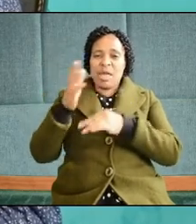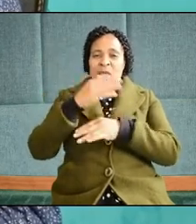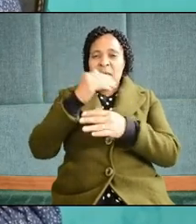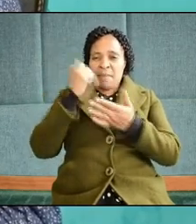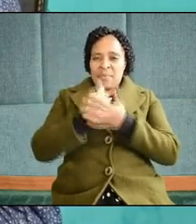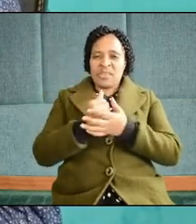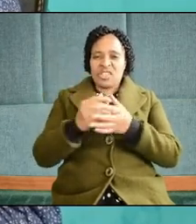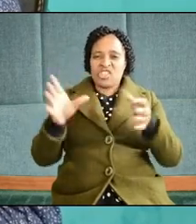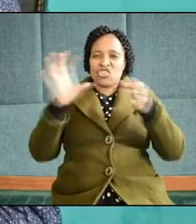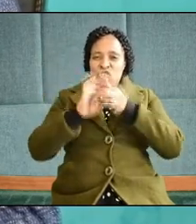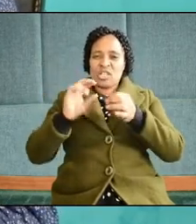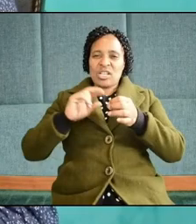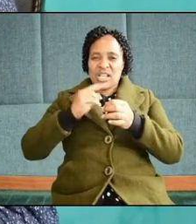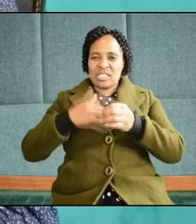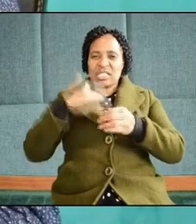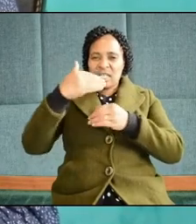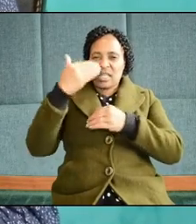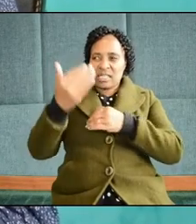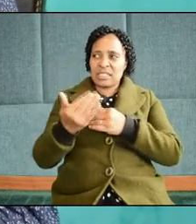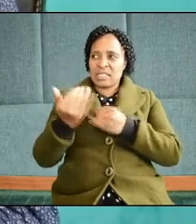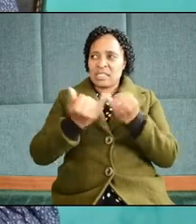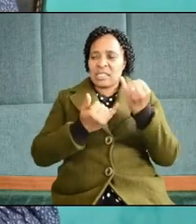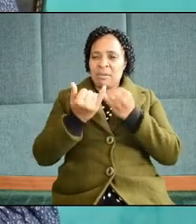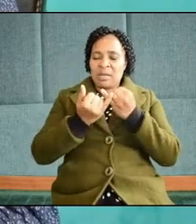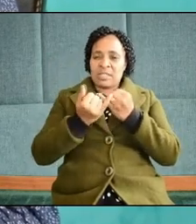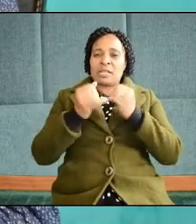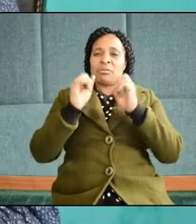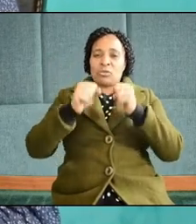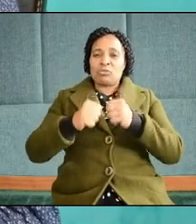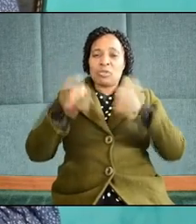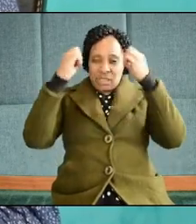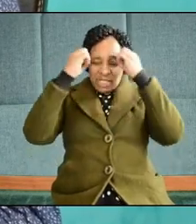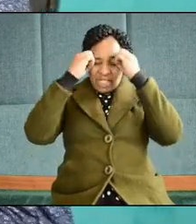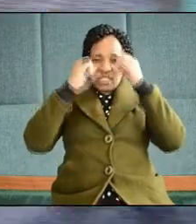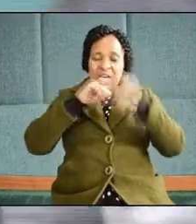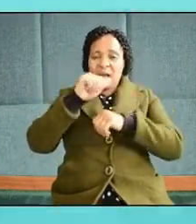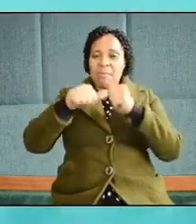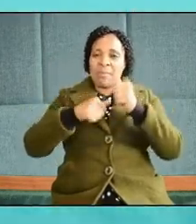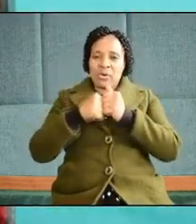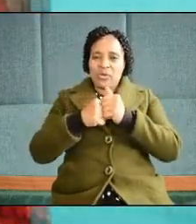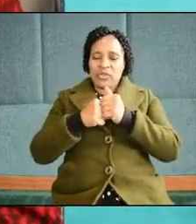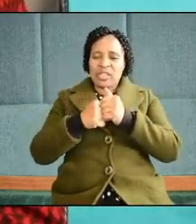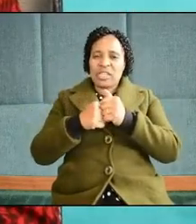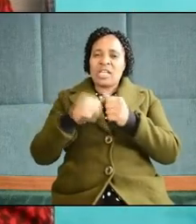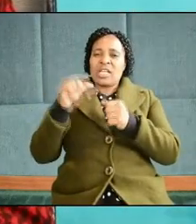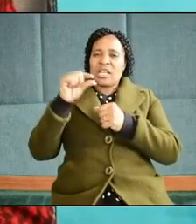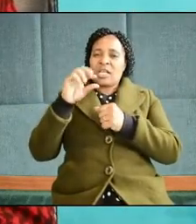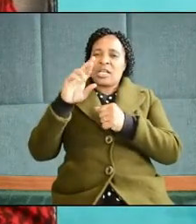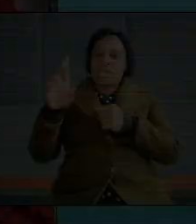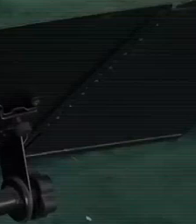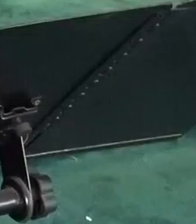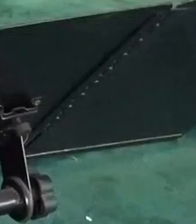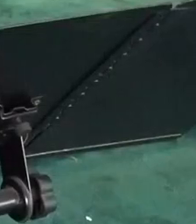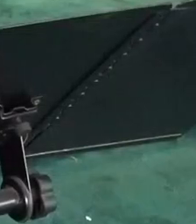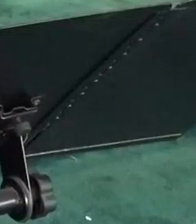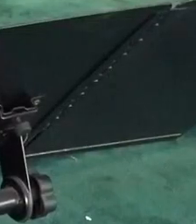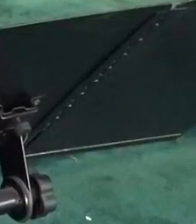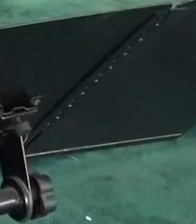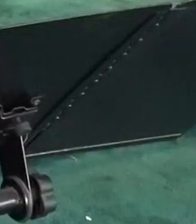Amen. Join us next Sabbath as we shall be studying about greed, the bottomless pit.